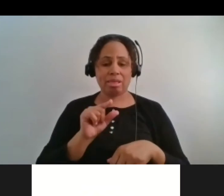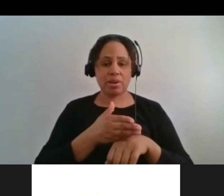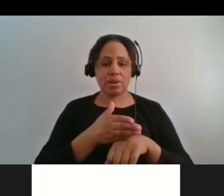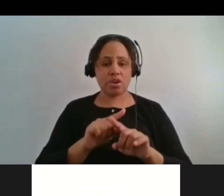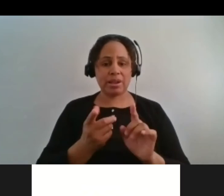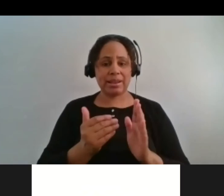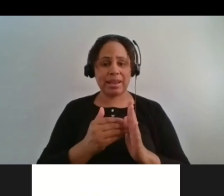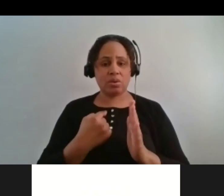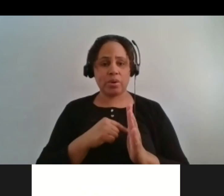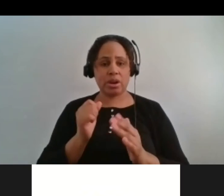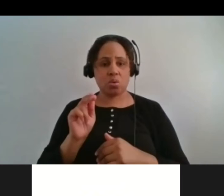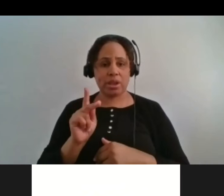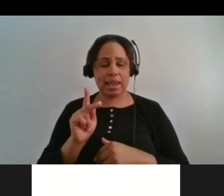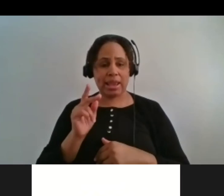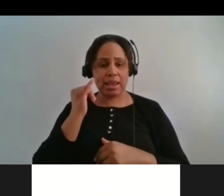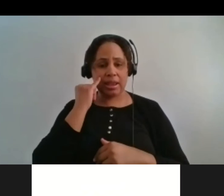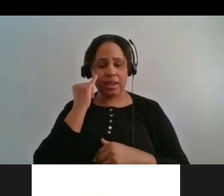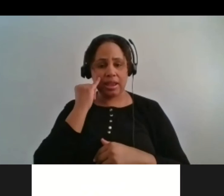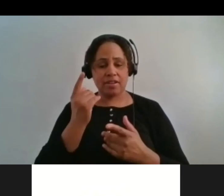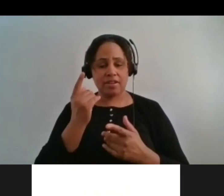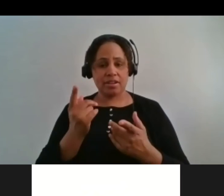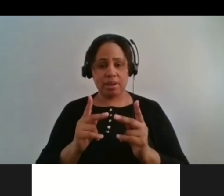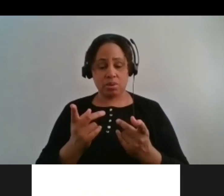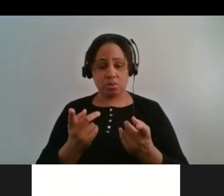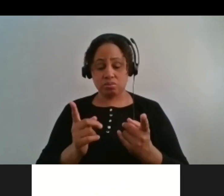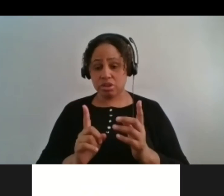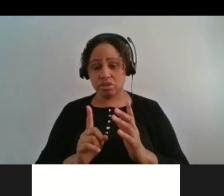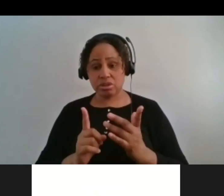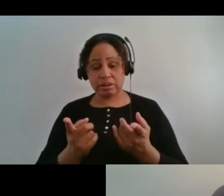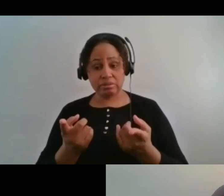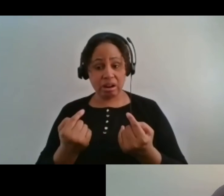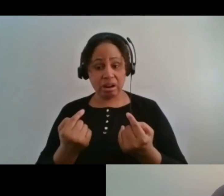we're okay on our end if the attendees are able to stay on for a little bit longer.